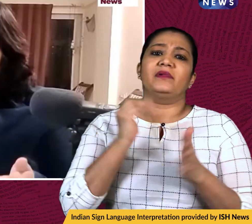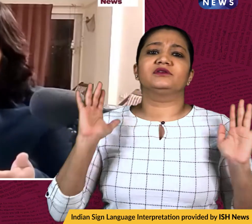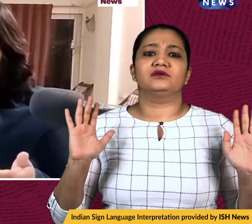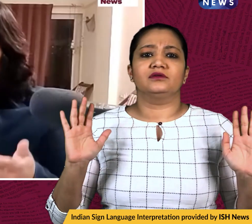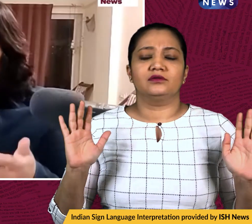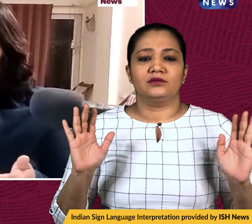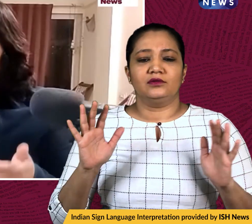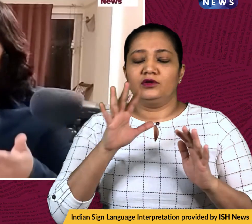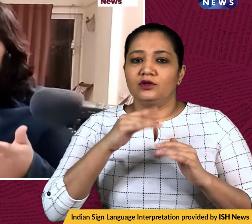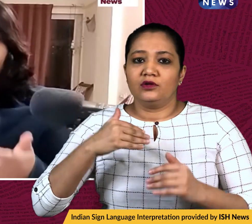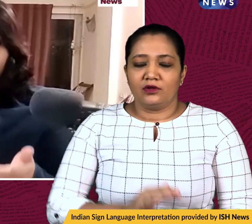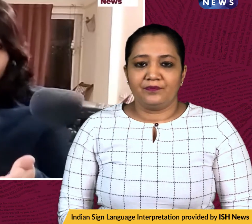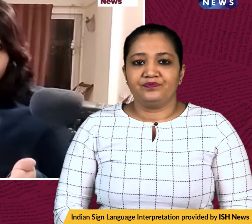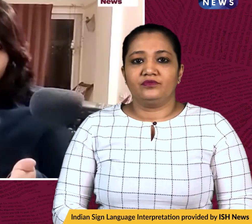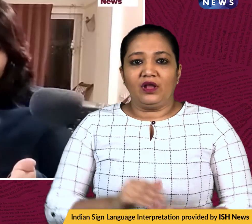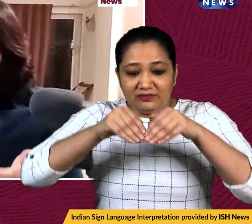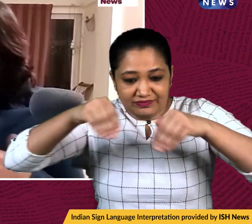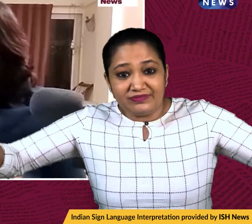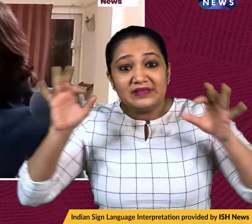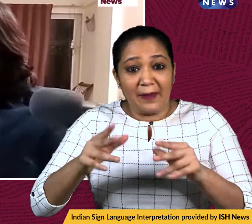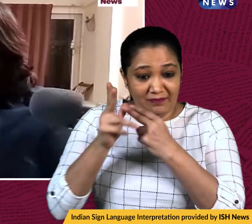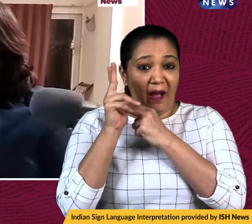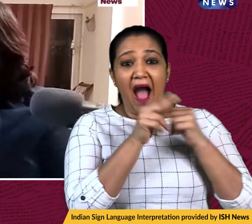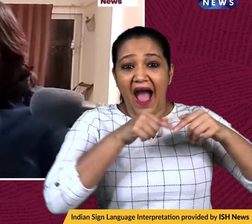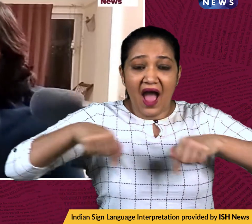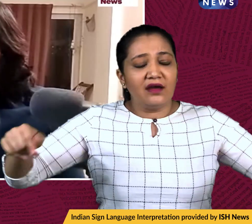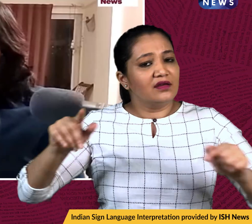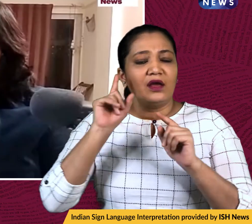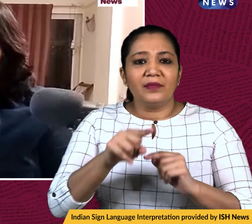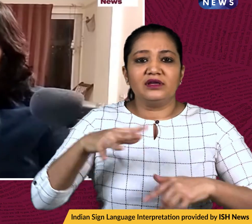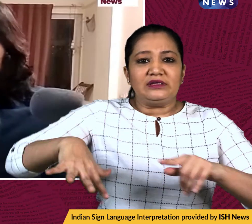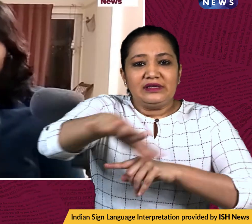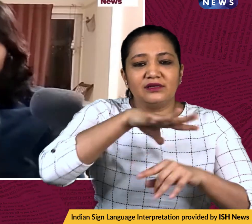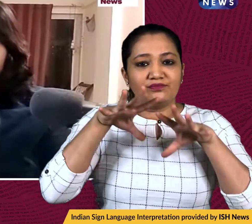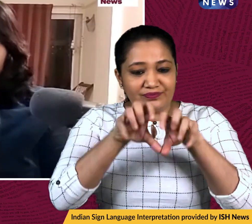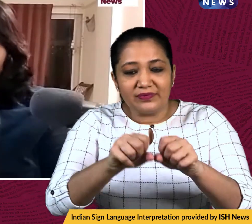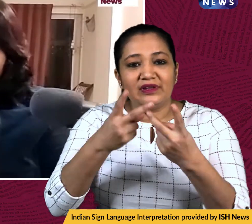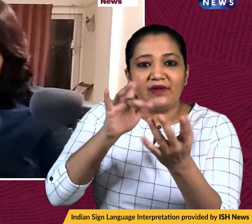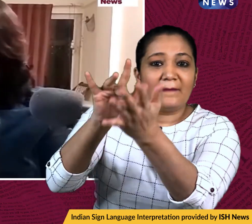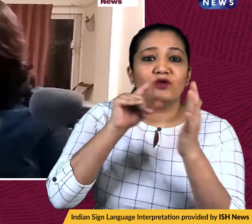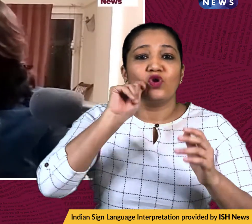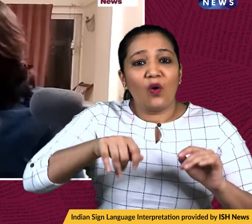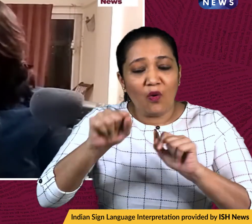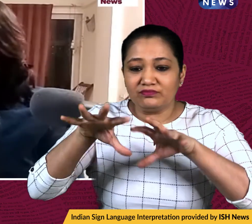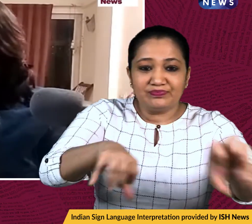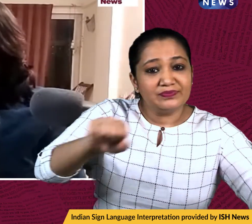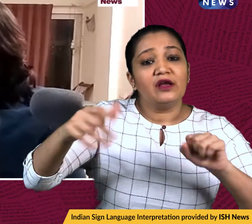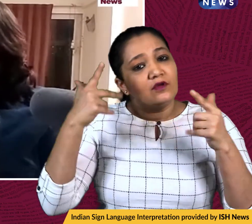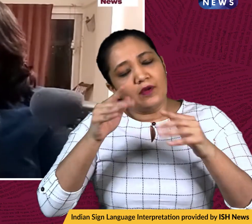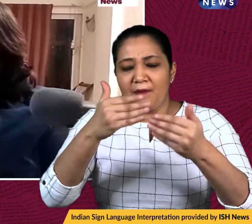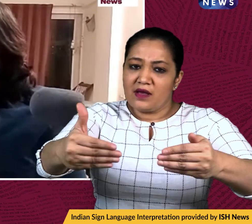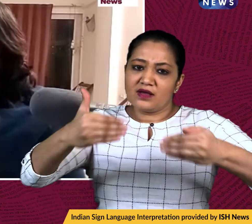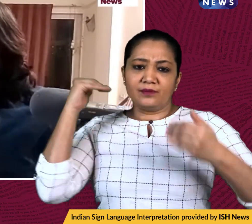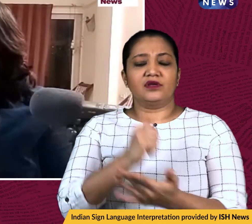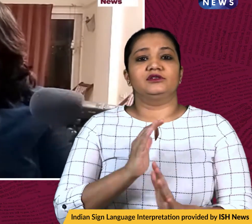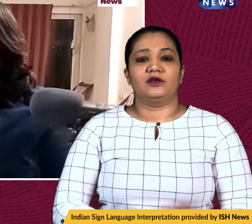it amassed along Ukraine's borders and in the temporarily occupied territories of Ukraine," end quote.